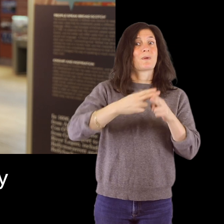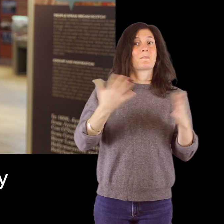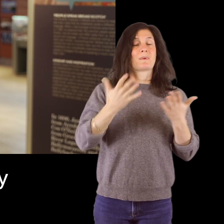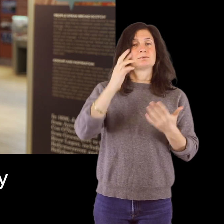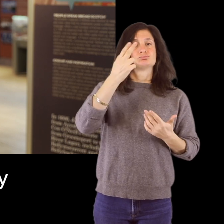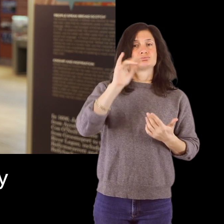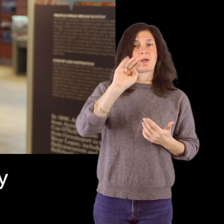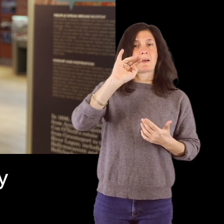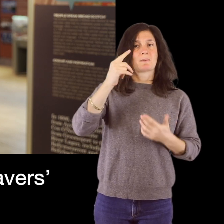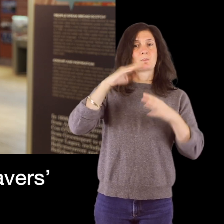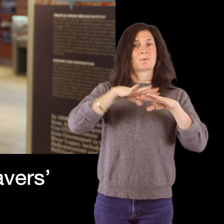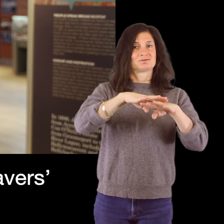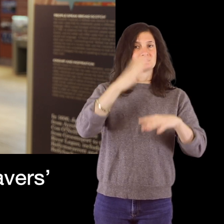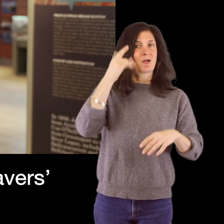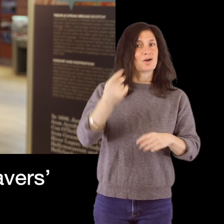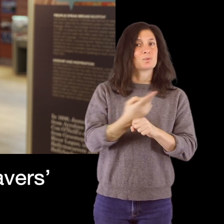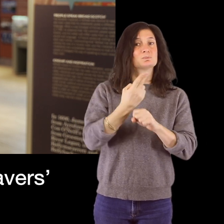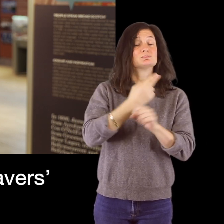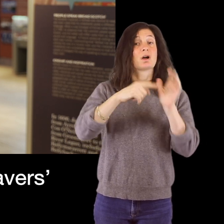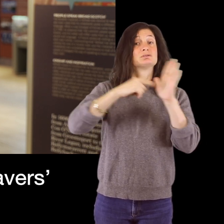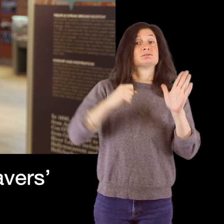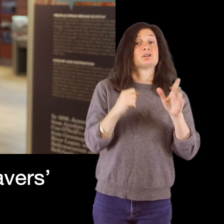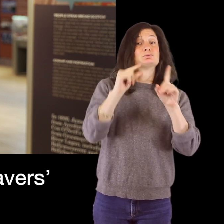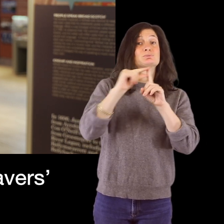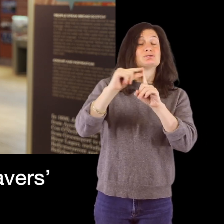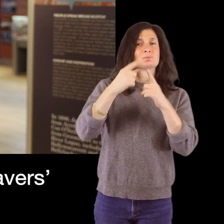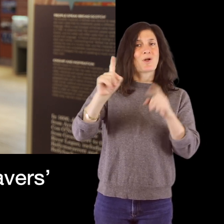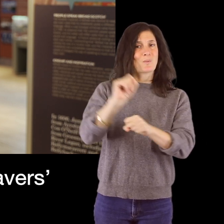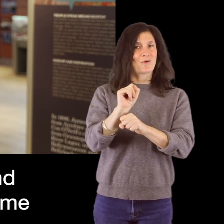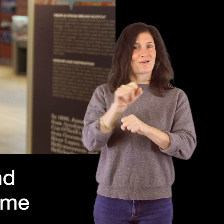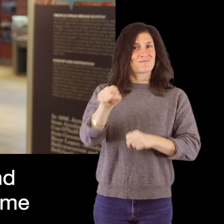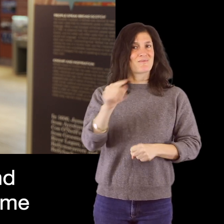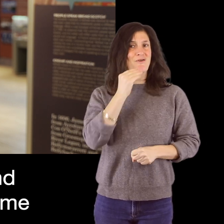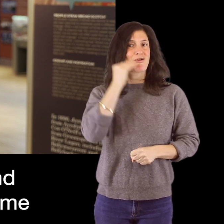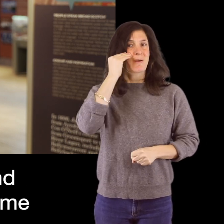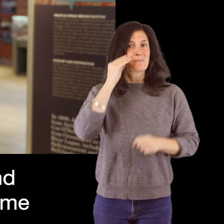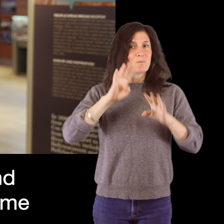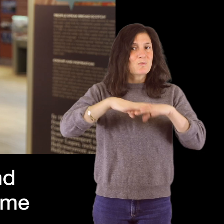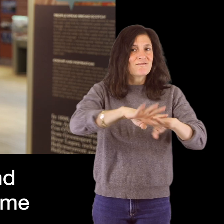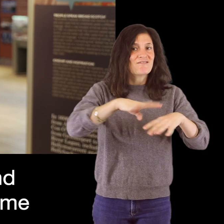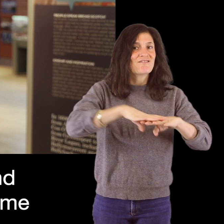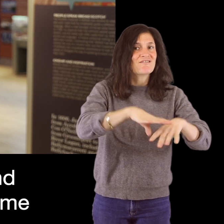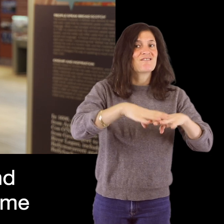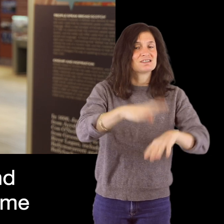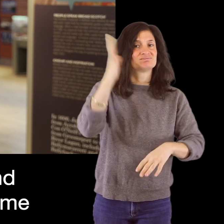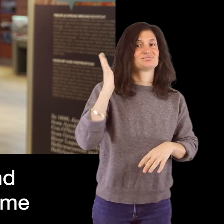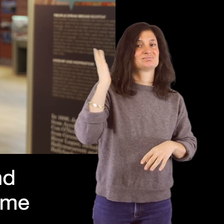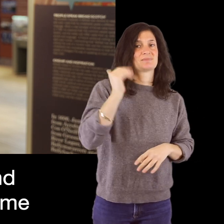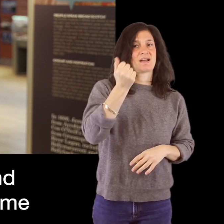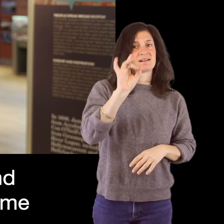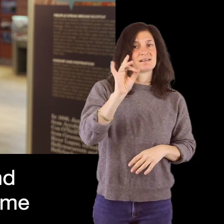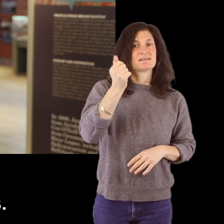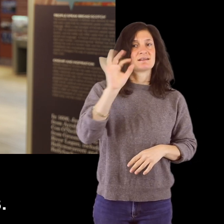contemporary poets here in Ulster were known as the rhyming weavers, who composed their verse using Ulster Scots phrases and words whilst